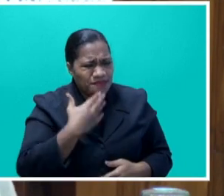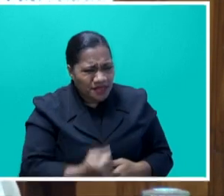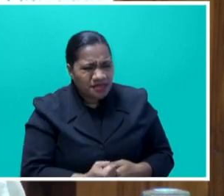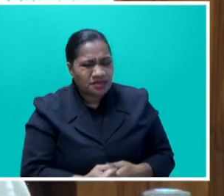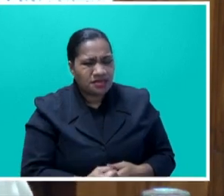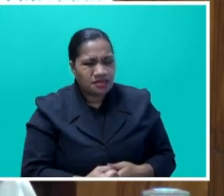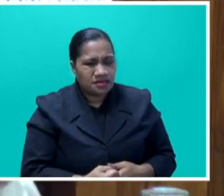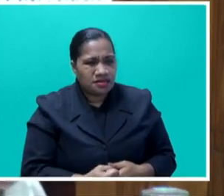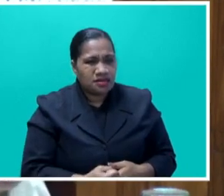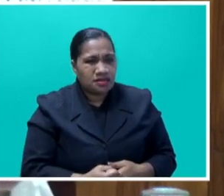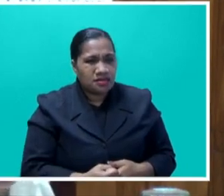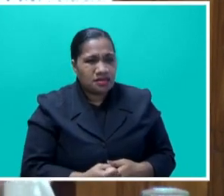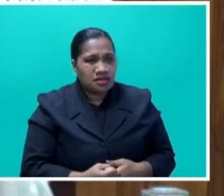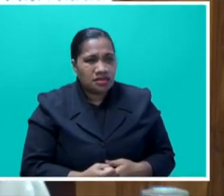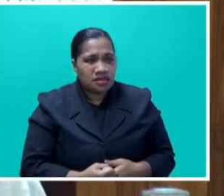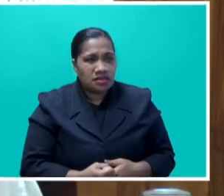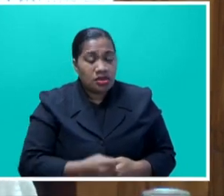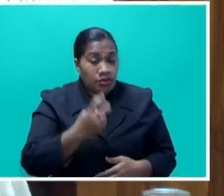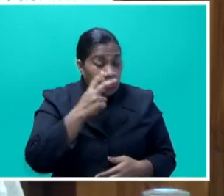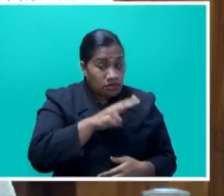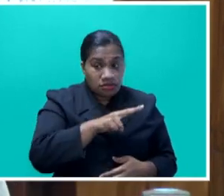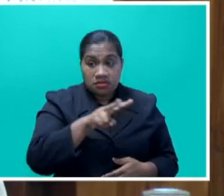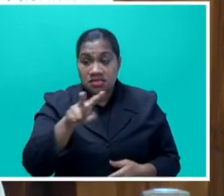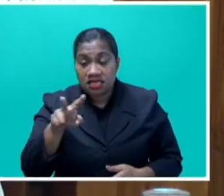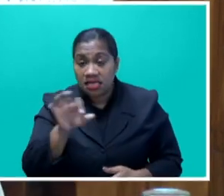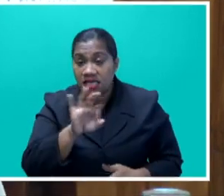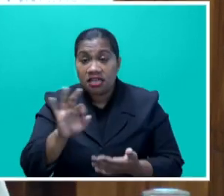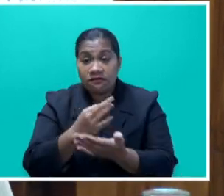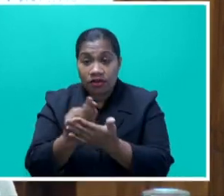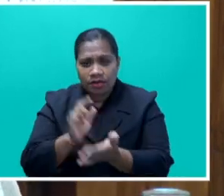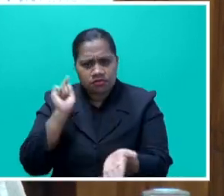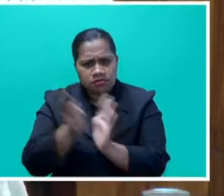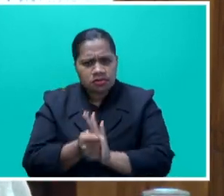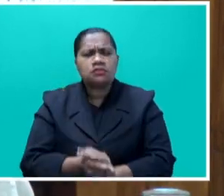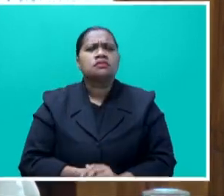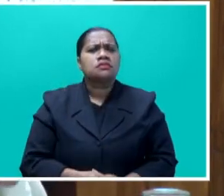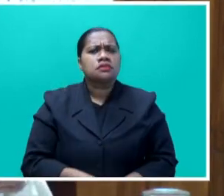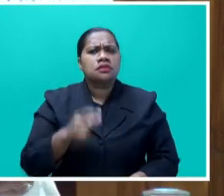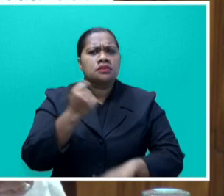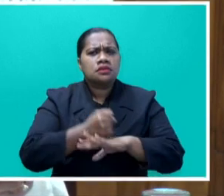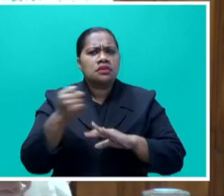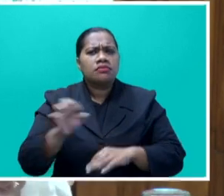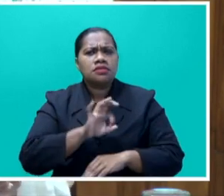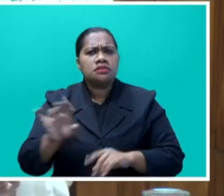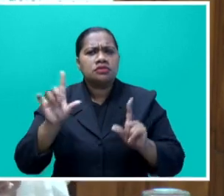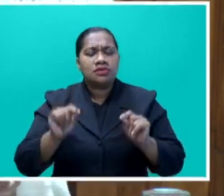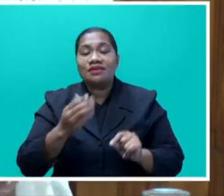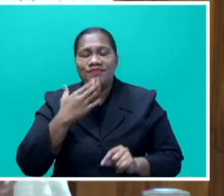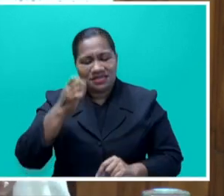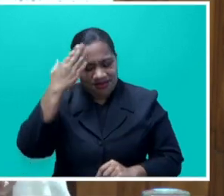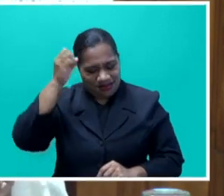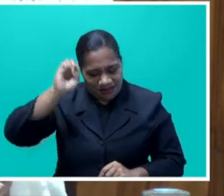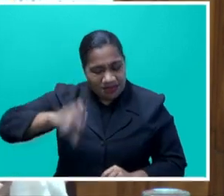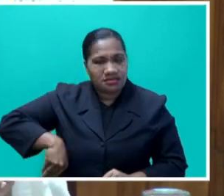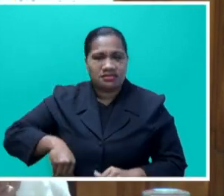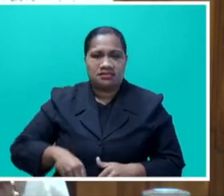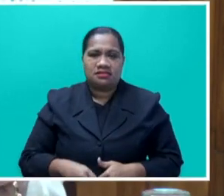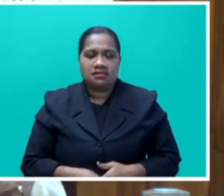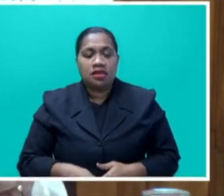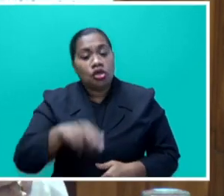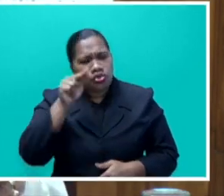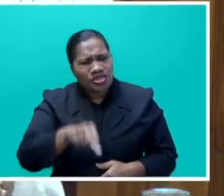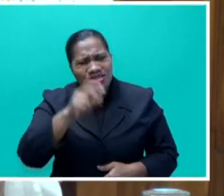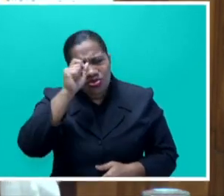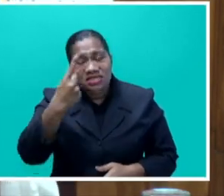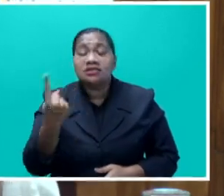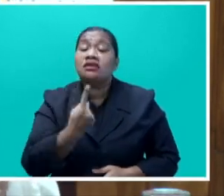that when you go out, you see an informal settlement, you immediately think that, oh, the government is not developing that land. You need to understand who